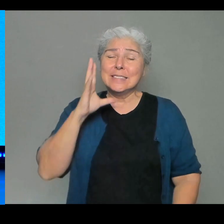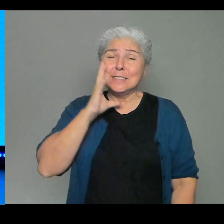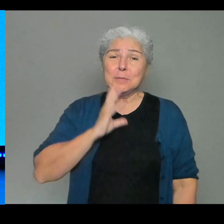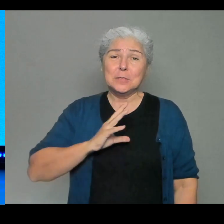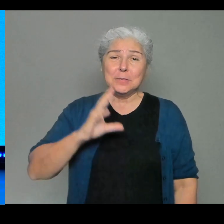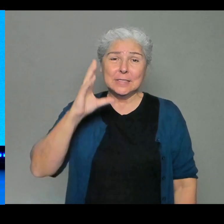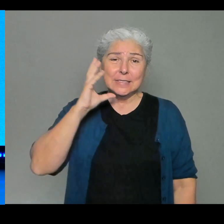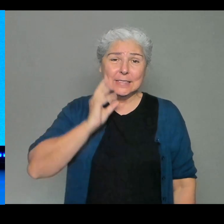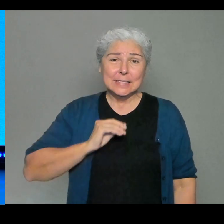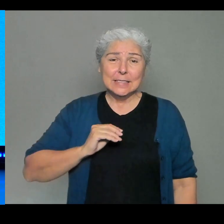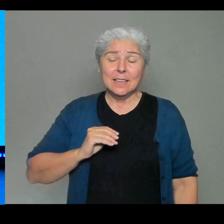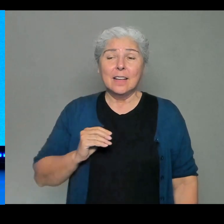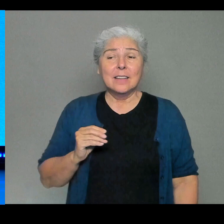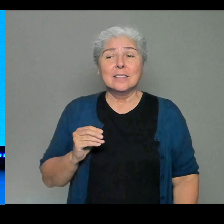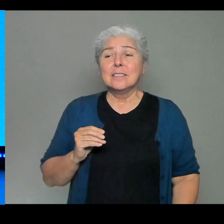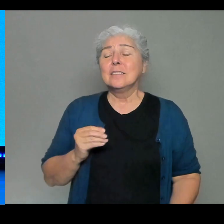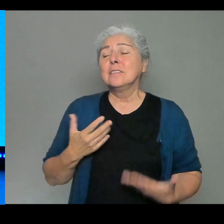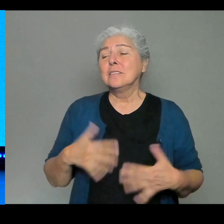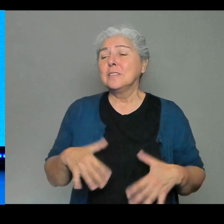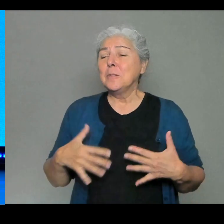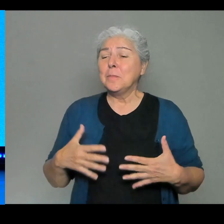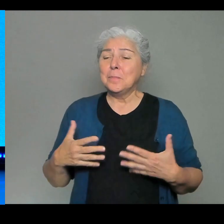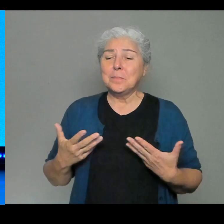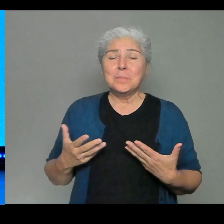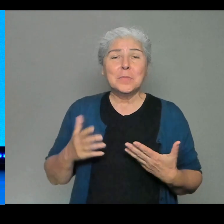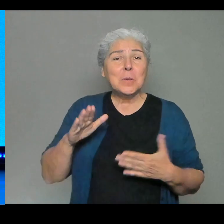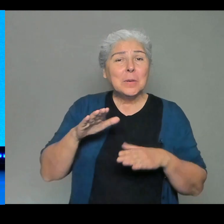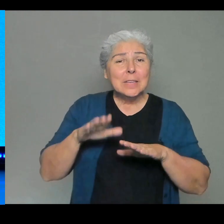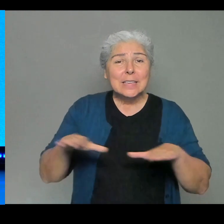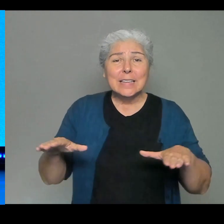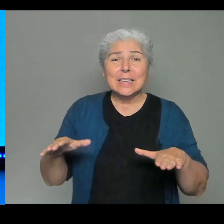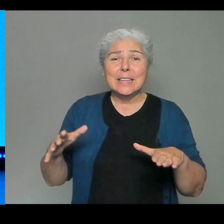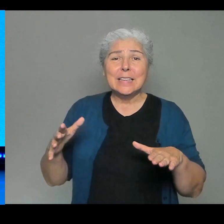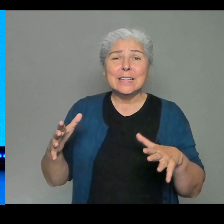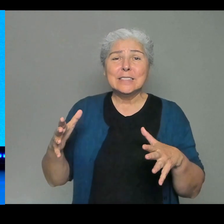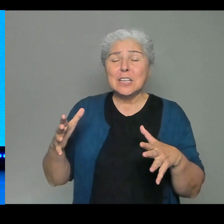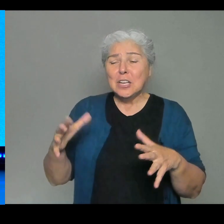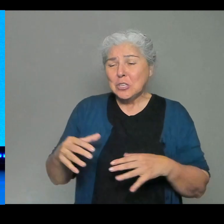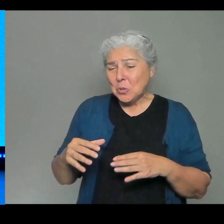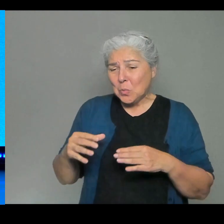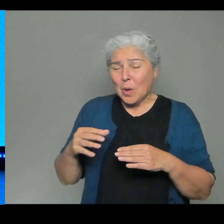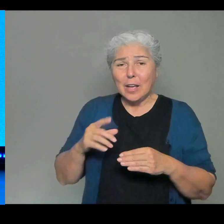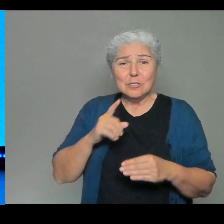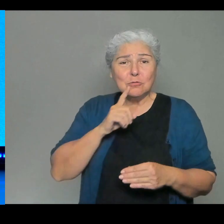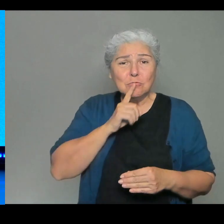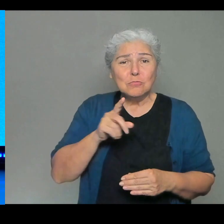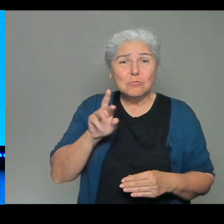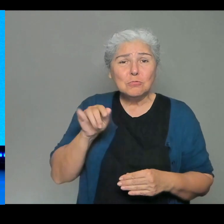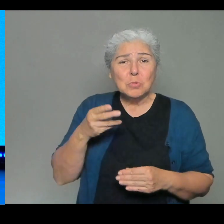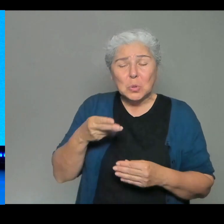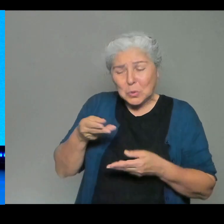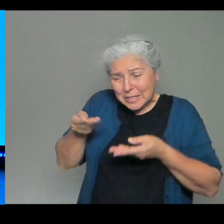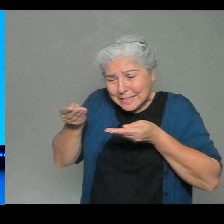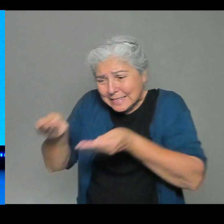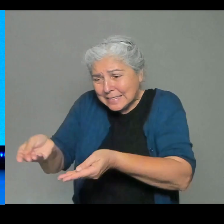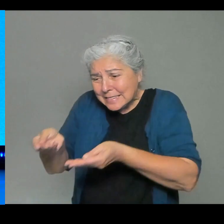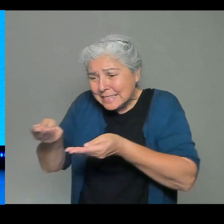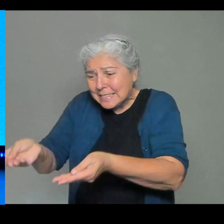And you're going to go through an experience of wanting so bad to just put truth in your kid's